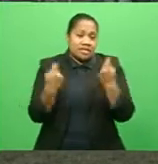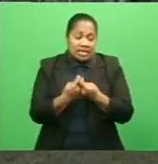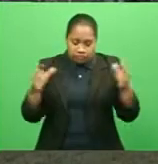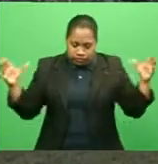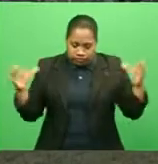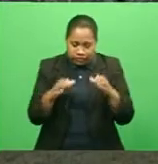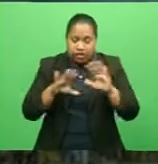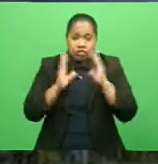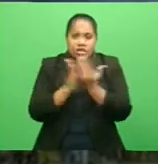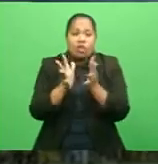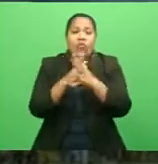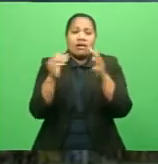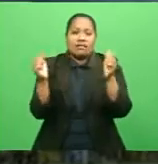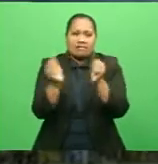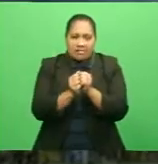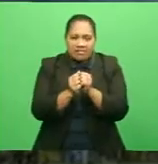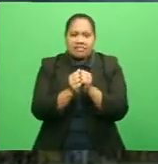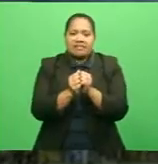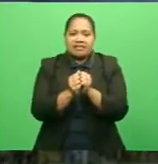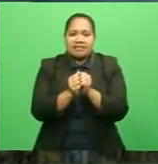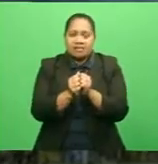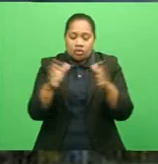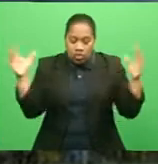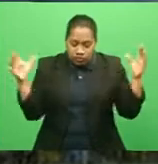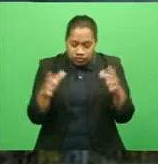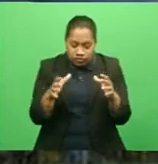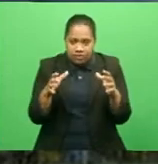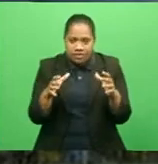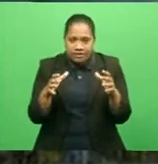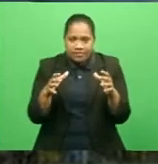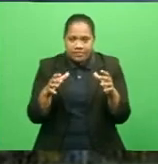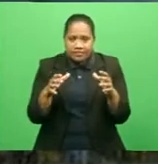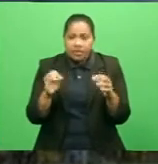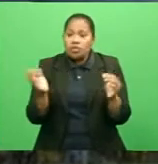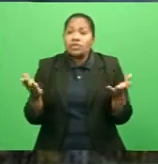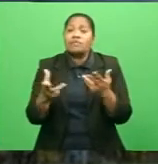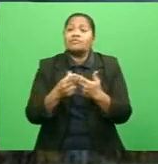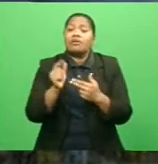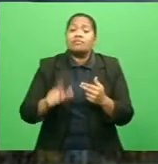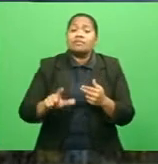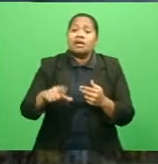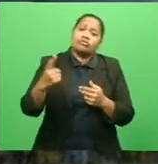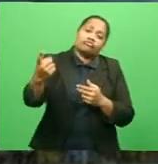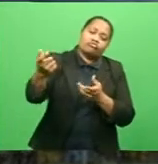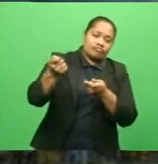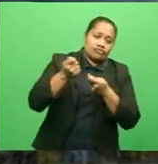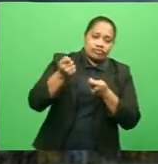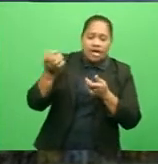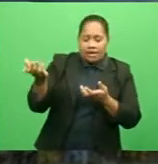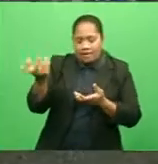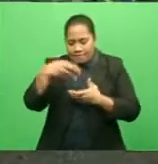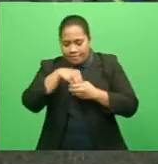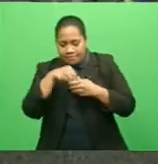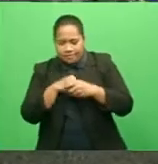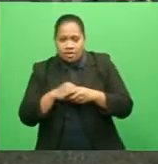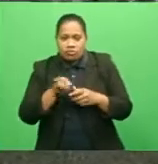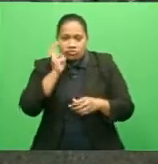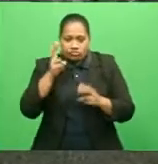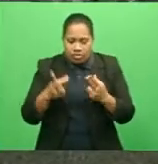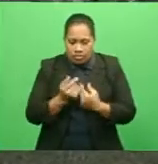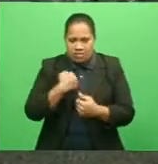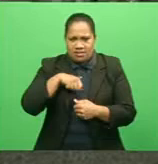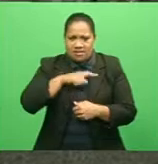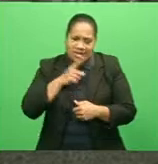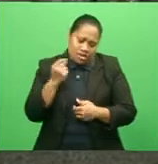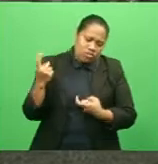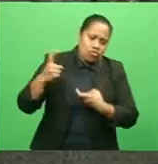over the weekend, and we will bring those players from Lambasa to come and train with us so that they can gel in with the team. After